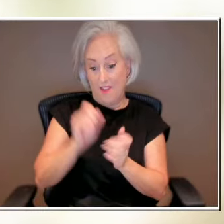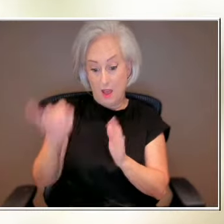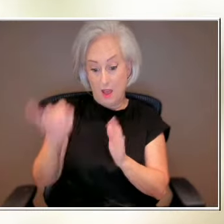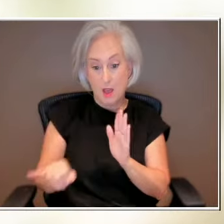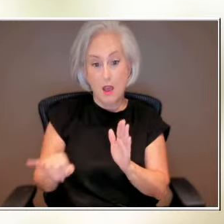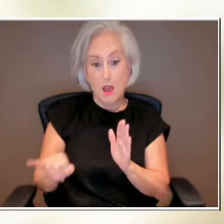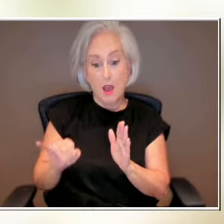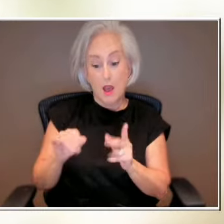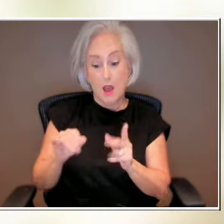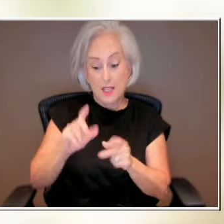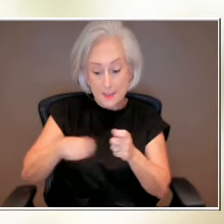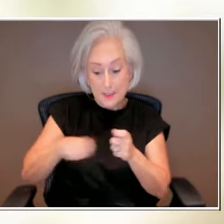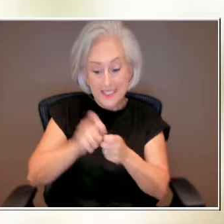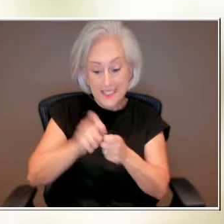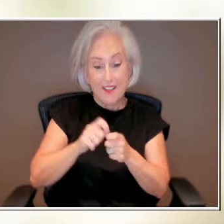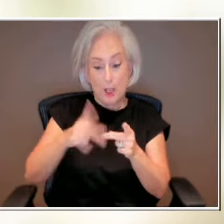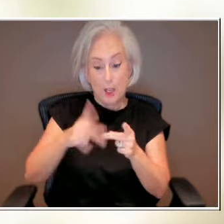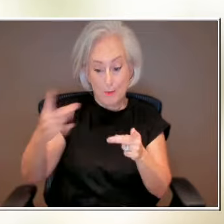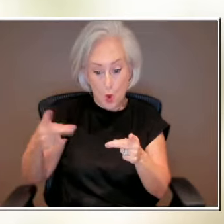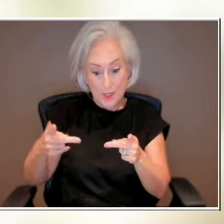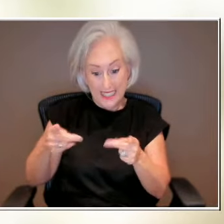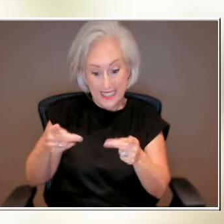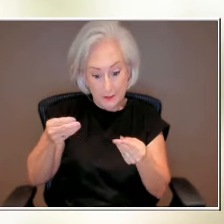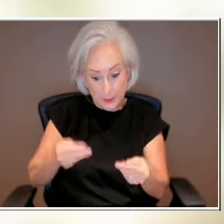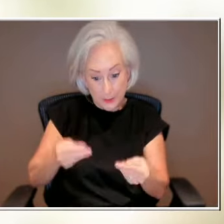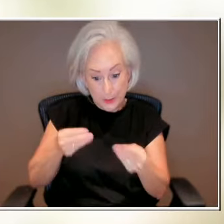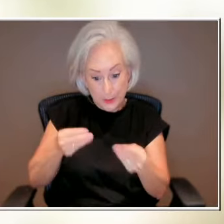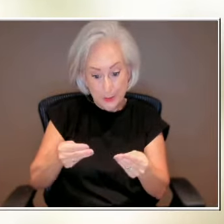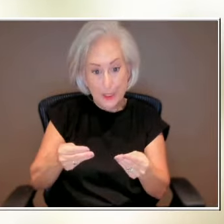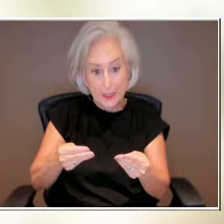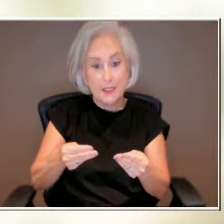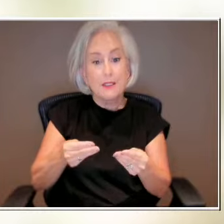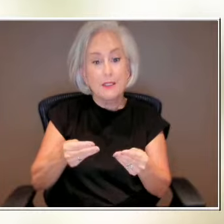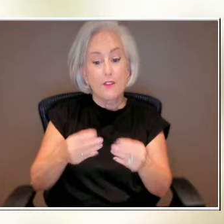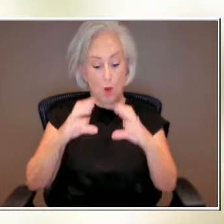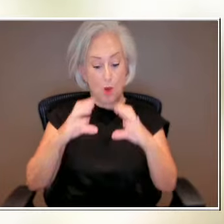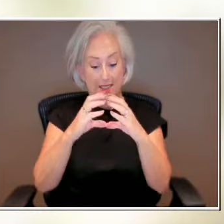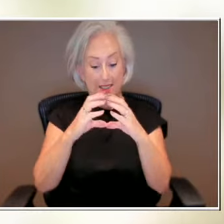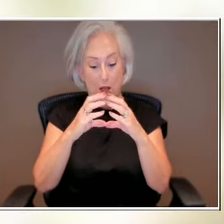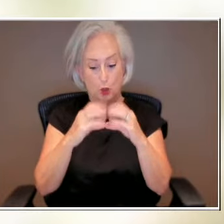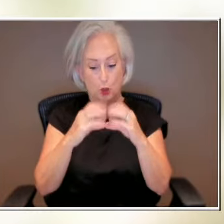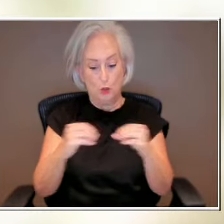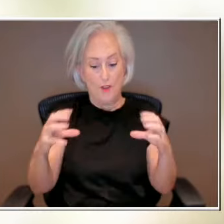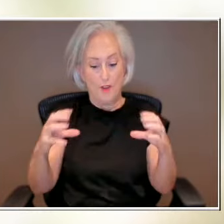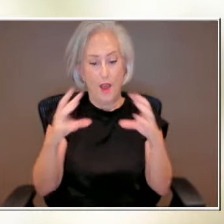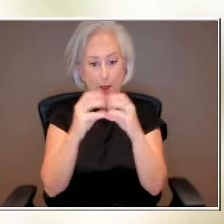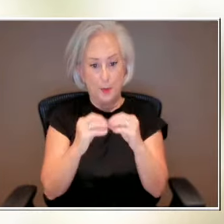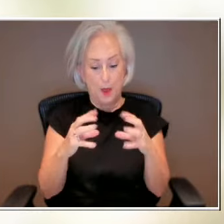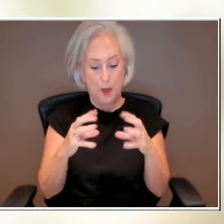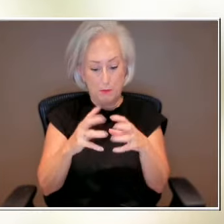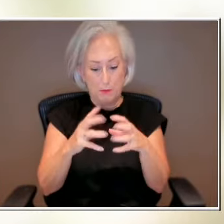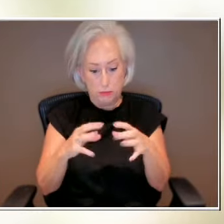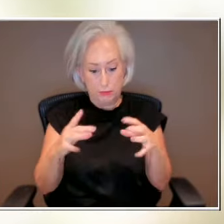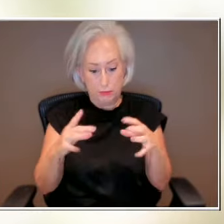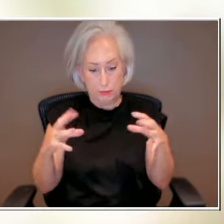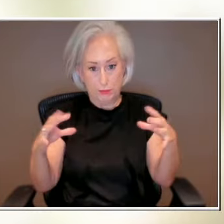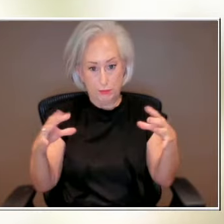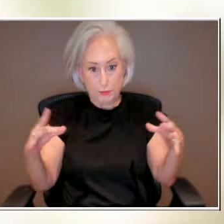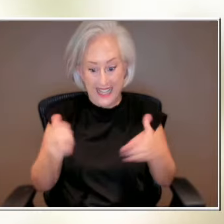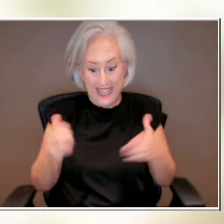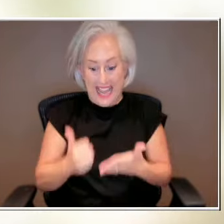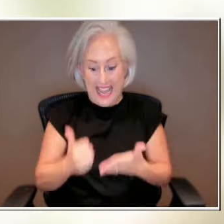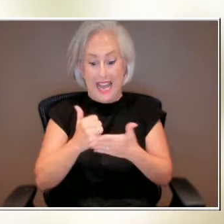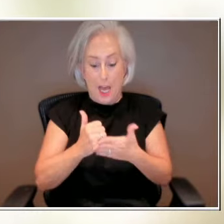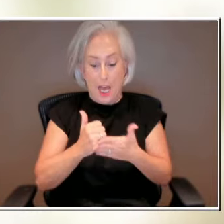is feeding the cancer, that's causing the cancer to divide and grow, is very helpful in coming up with very robust and